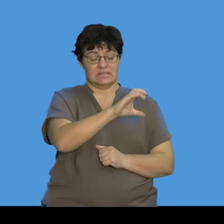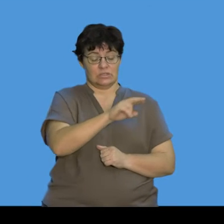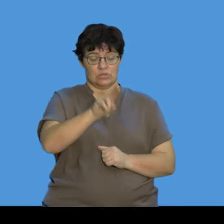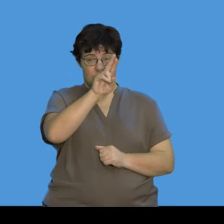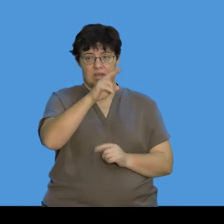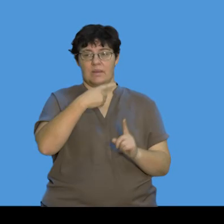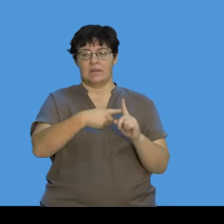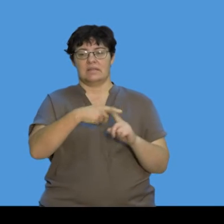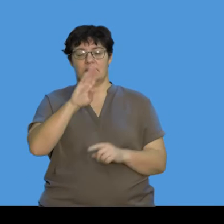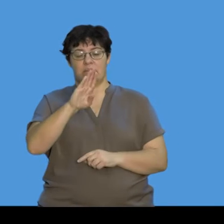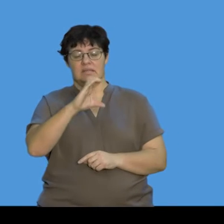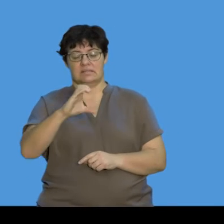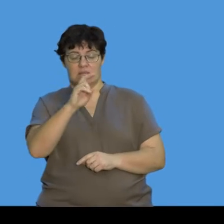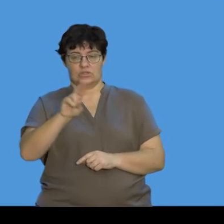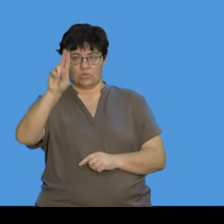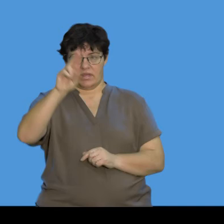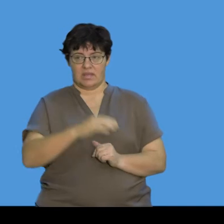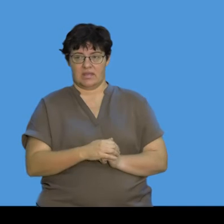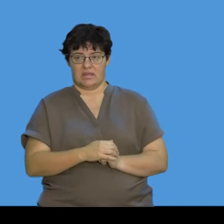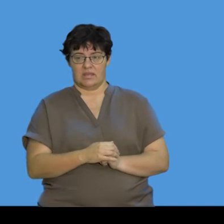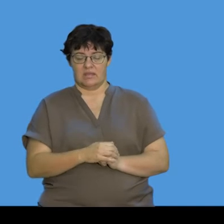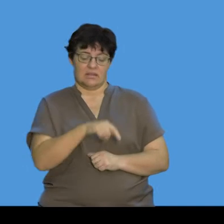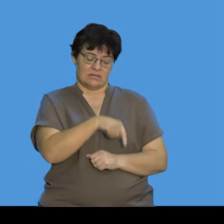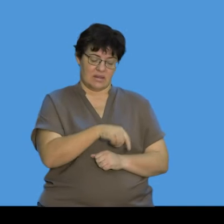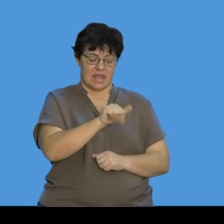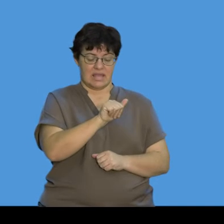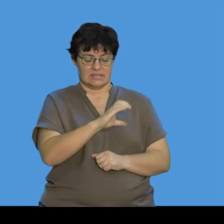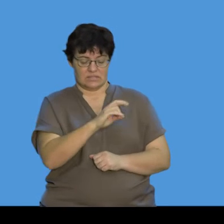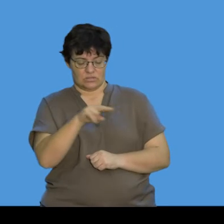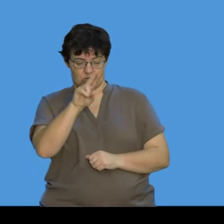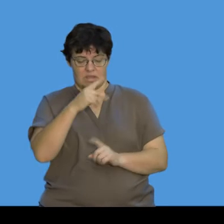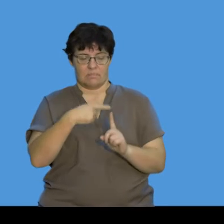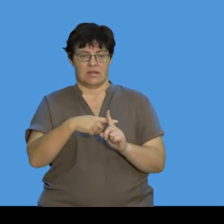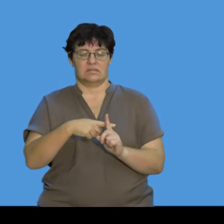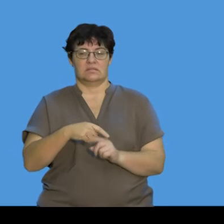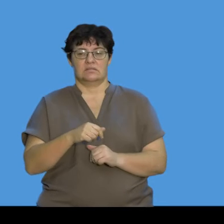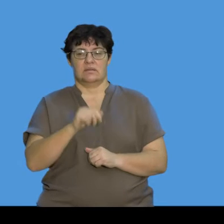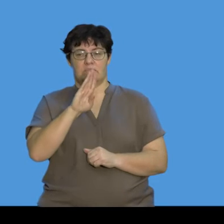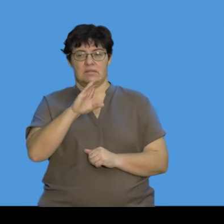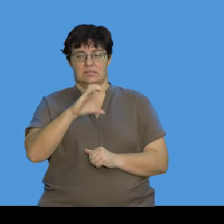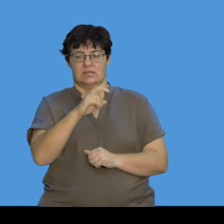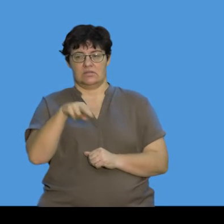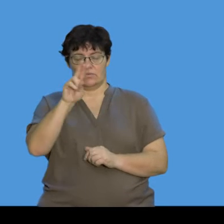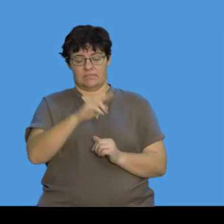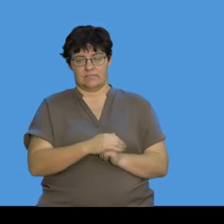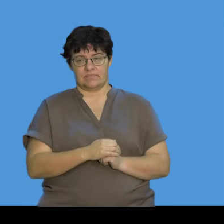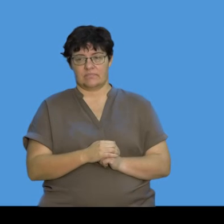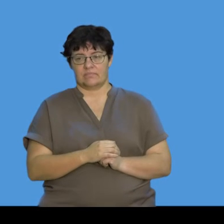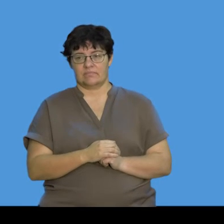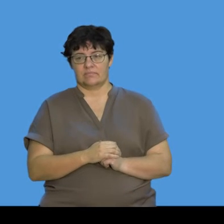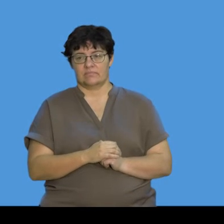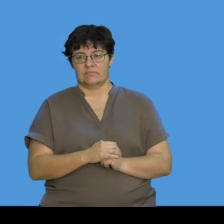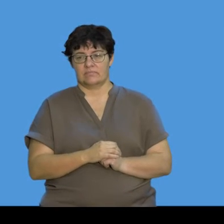AC squared plus BC squared, AC squared plus